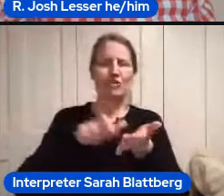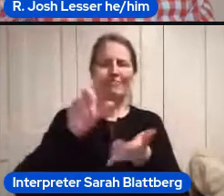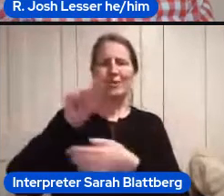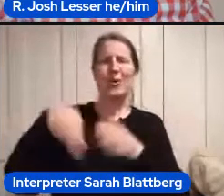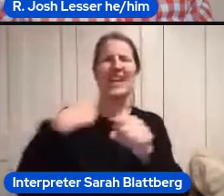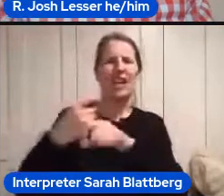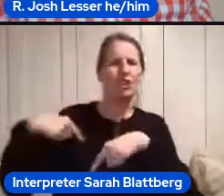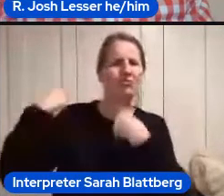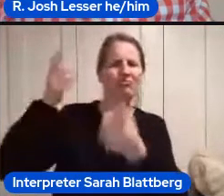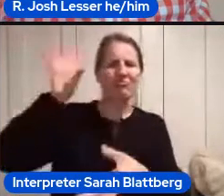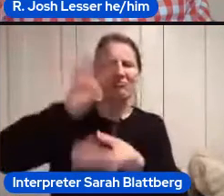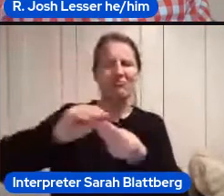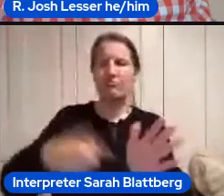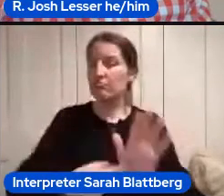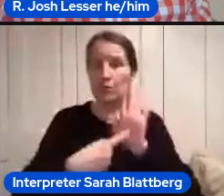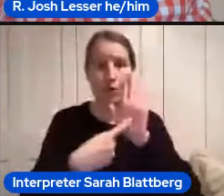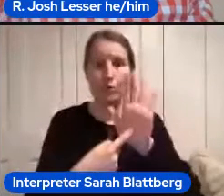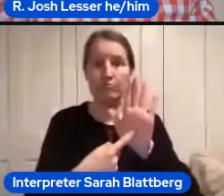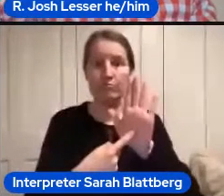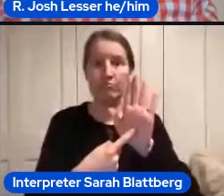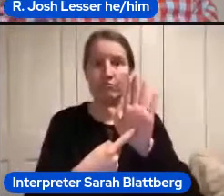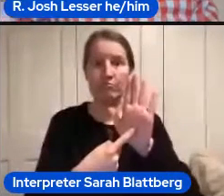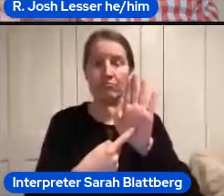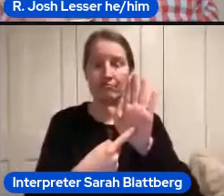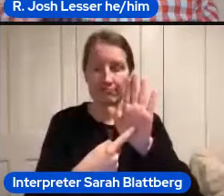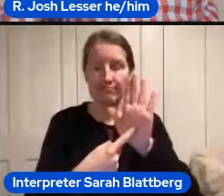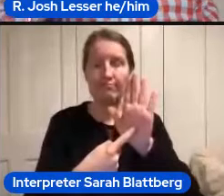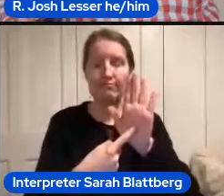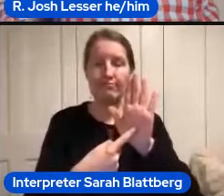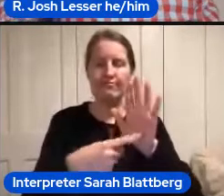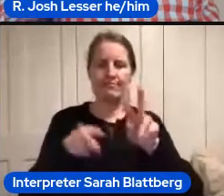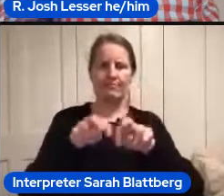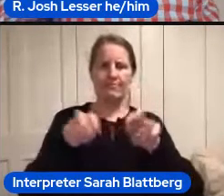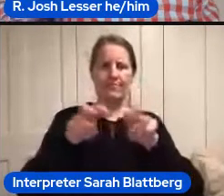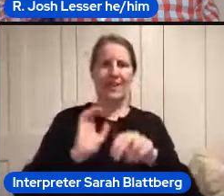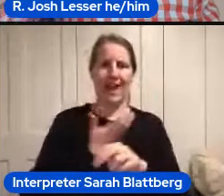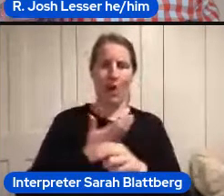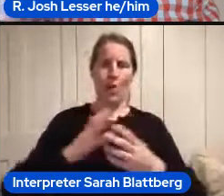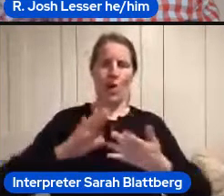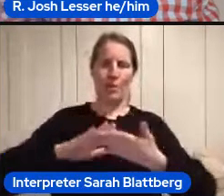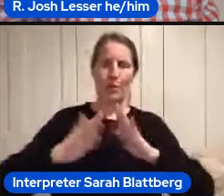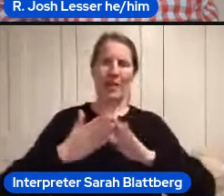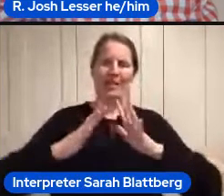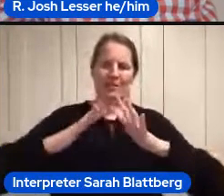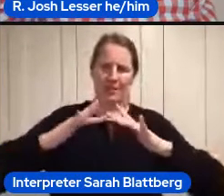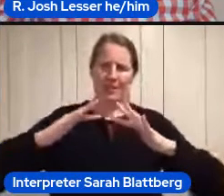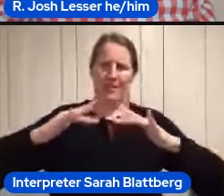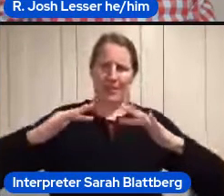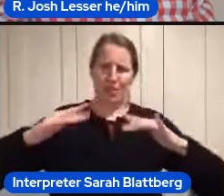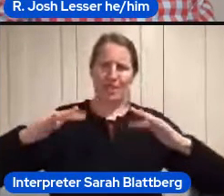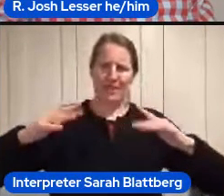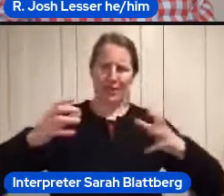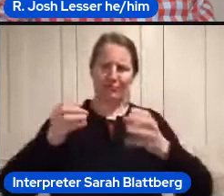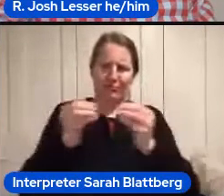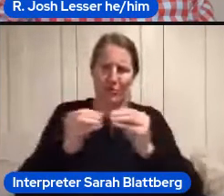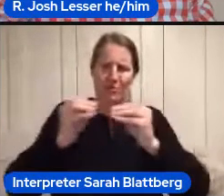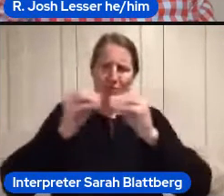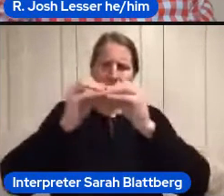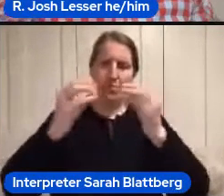years that continue to look at the growing diversity of the American Jewish